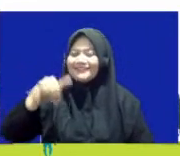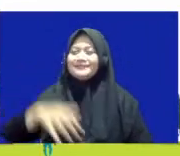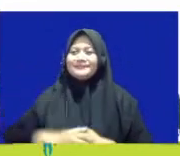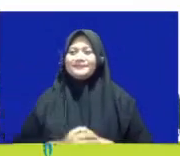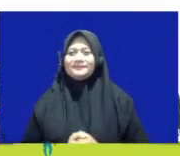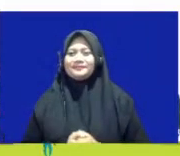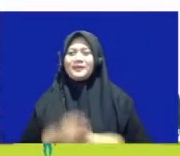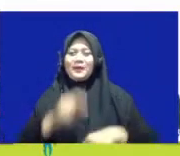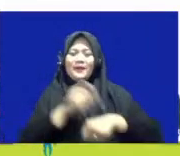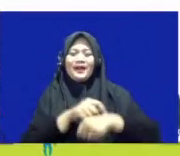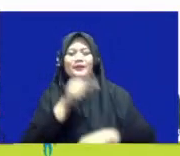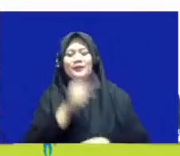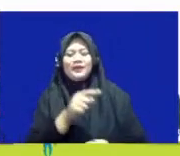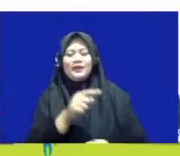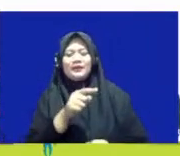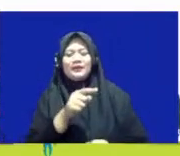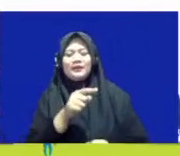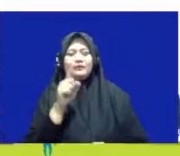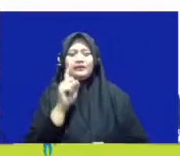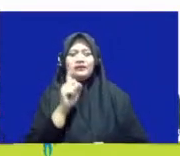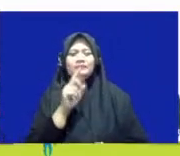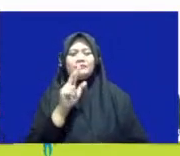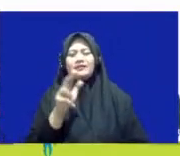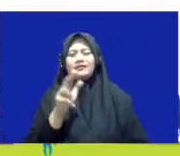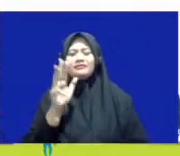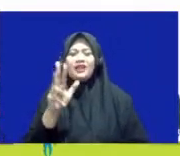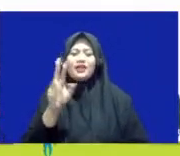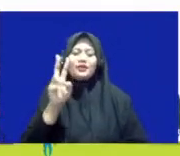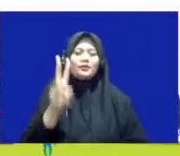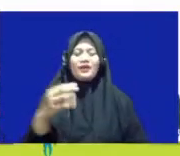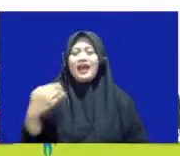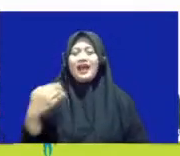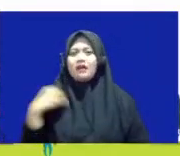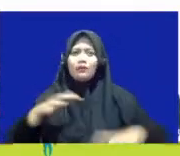earthquake and tsunami that